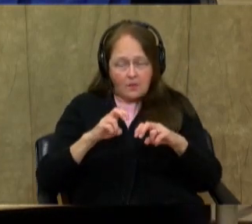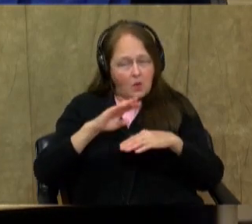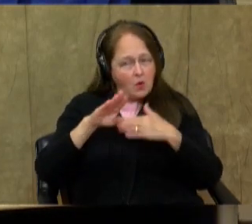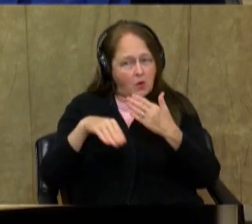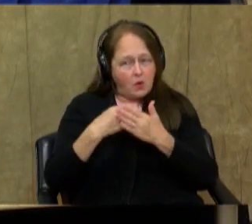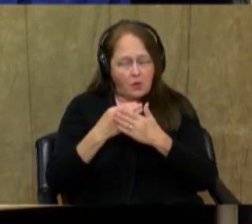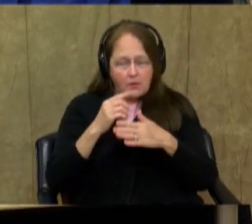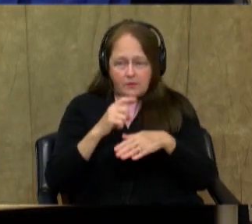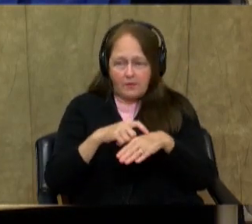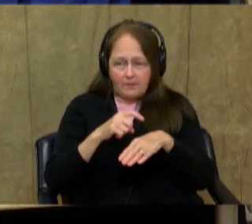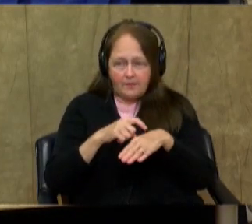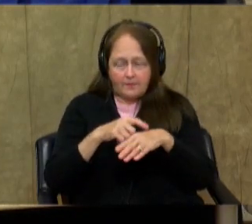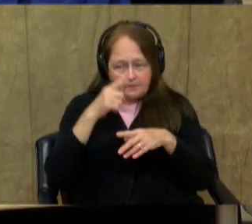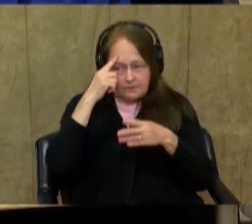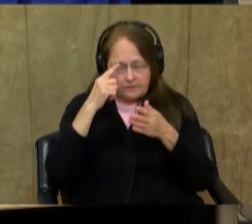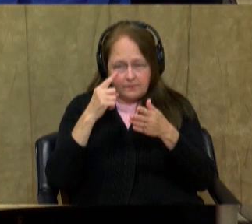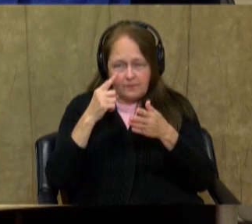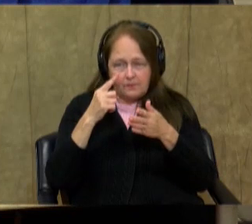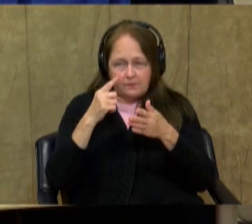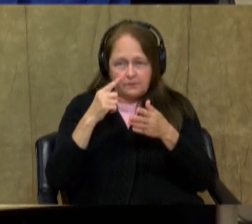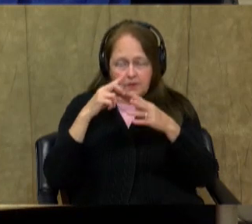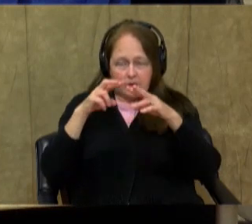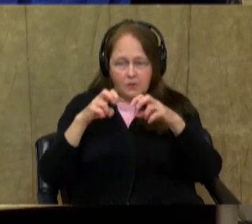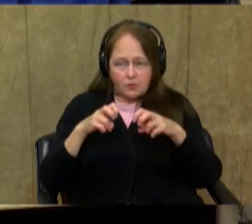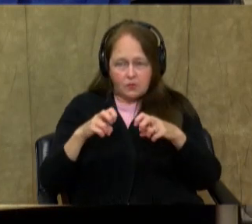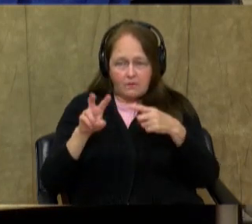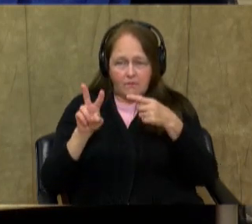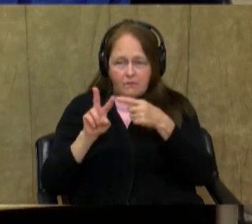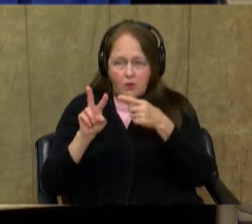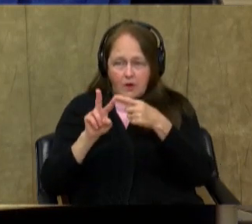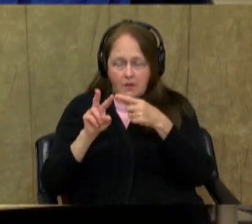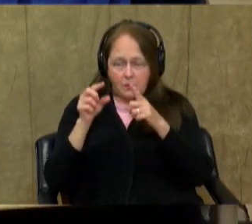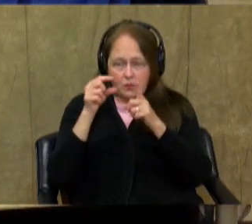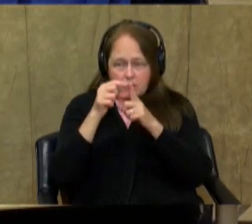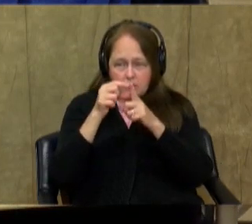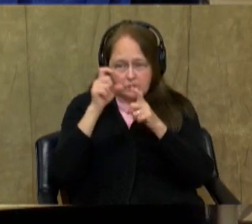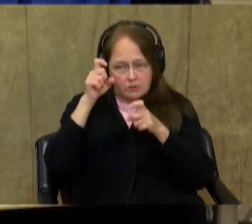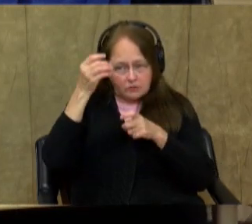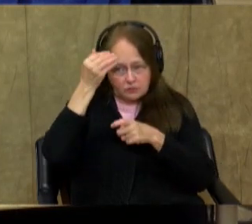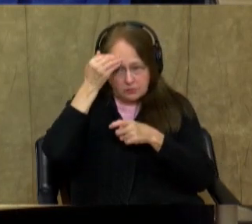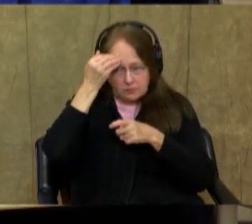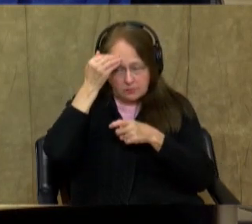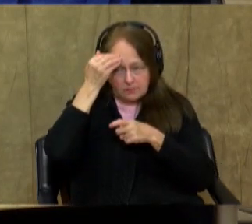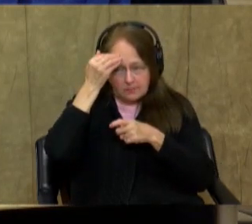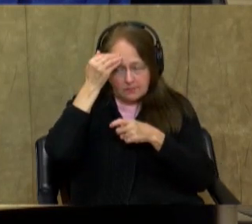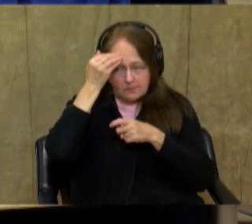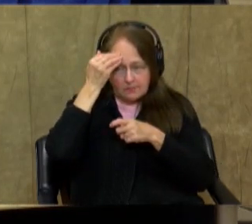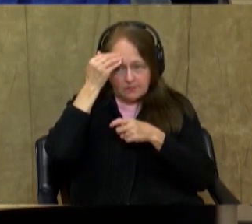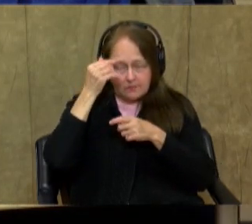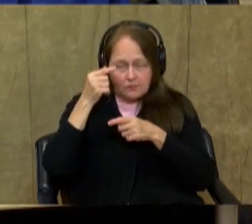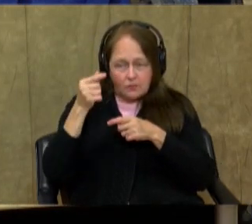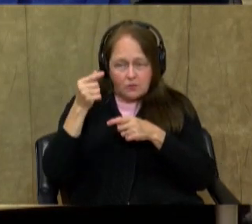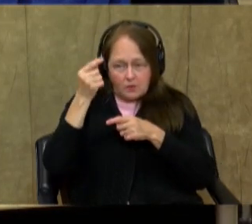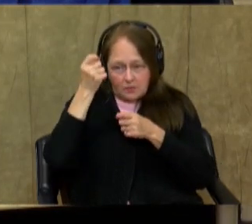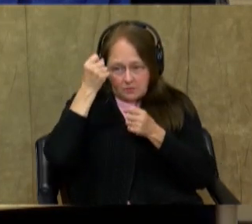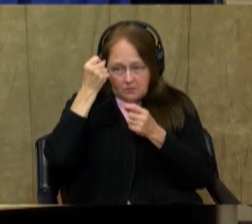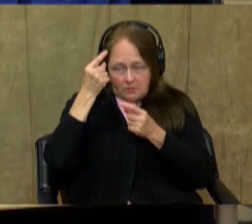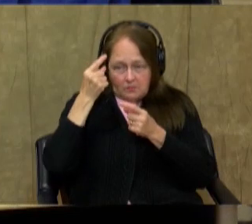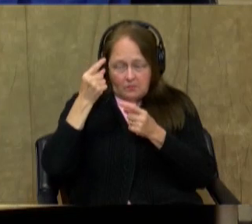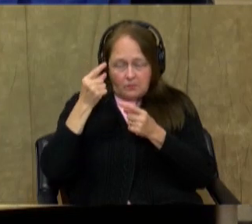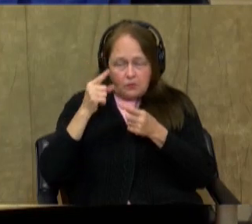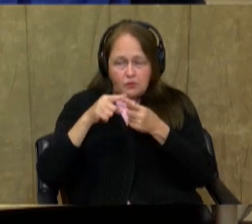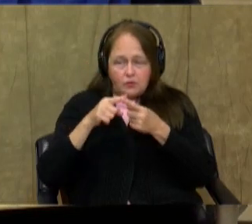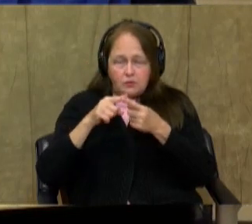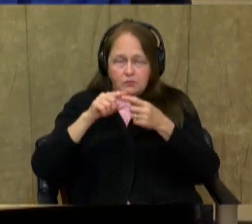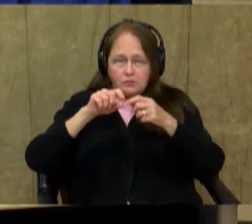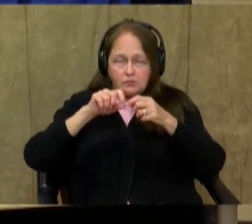all the time. For instance, we're analyzing the vocabulary terms that we need to know. Basically, when we analyze, it's breaking